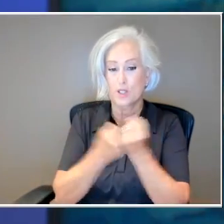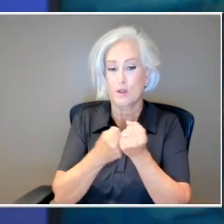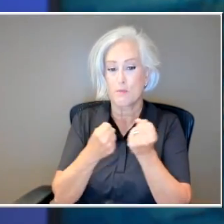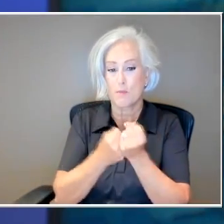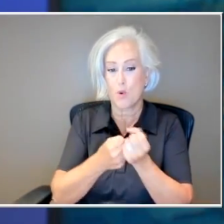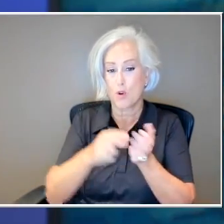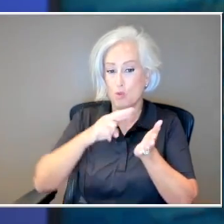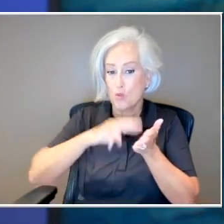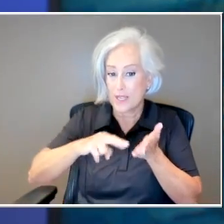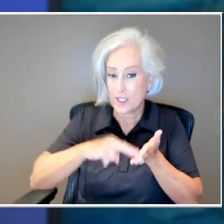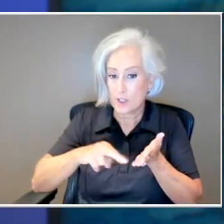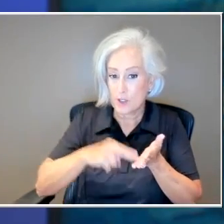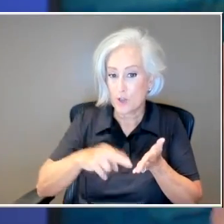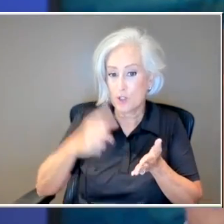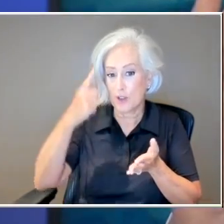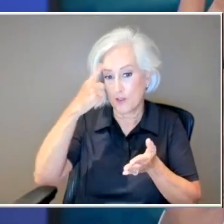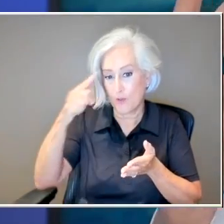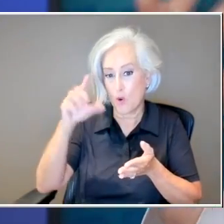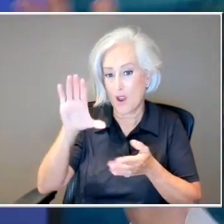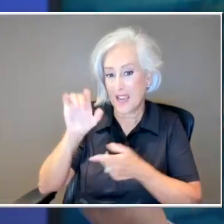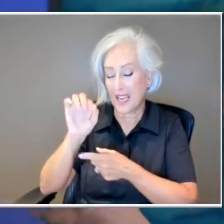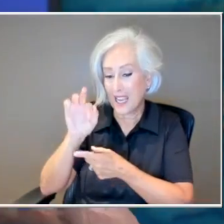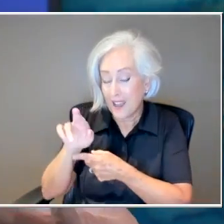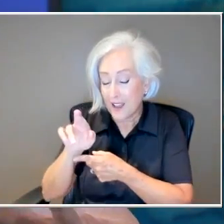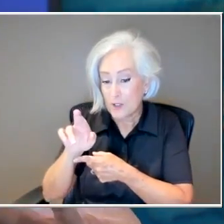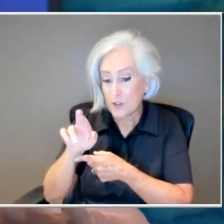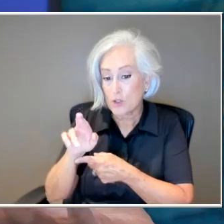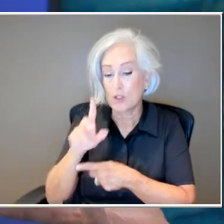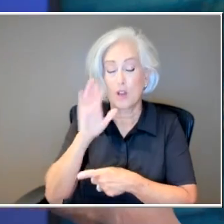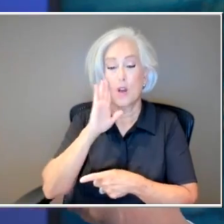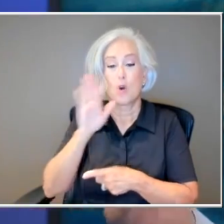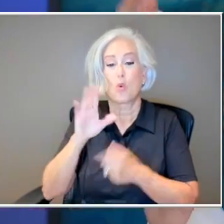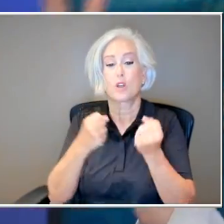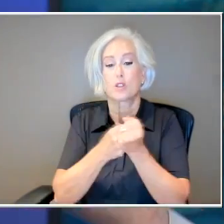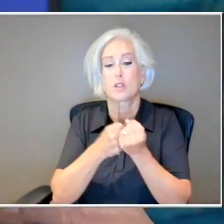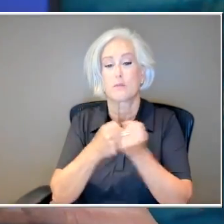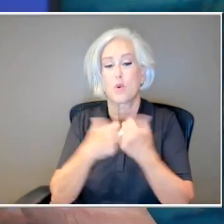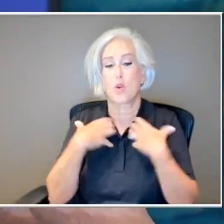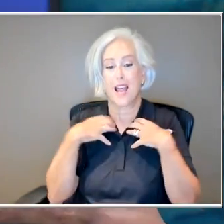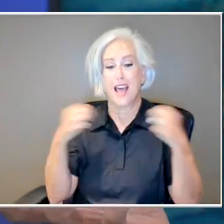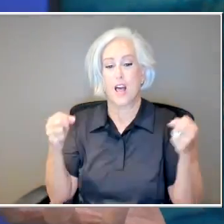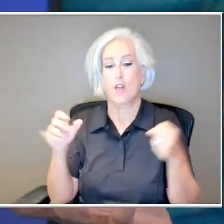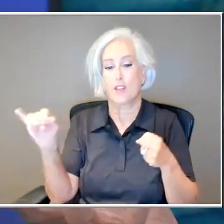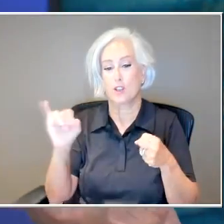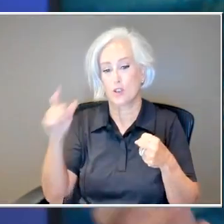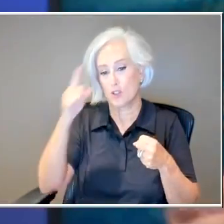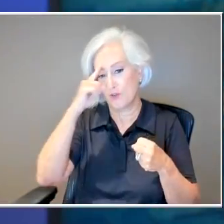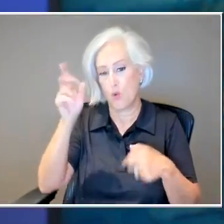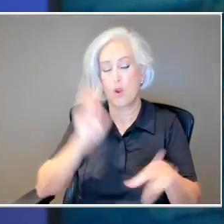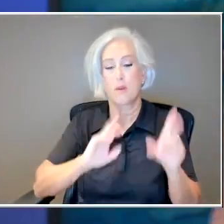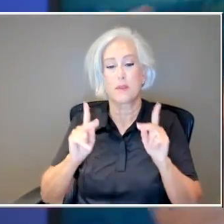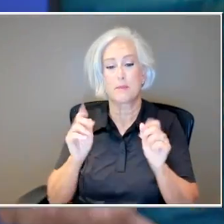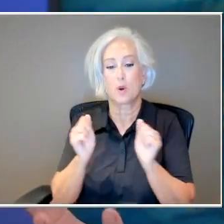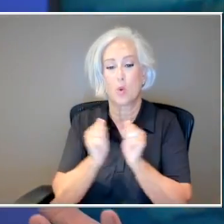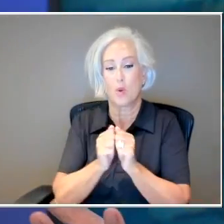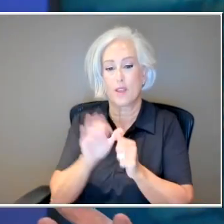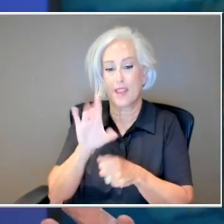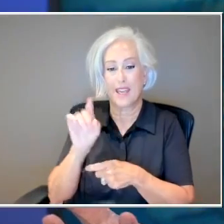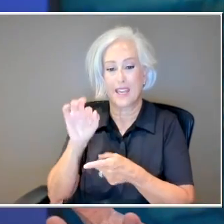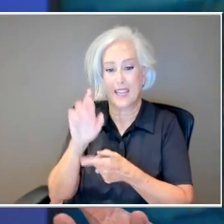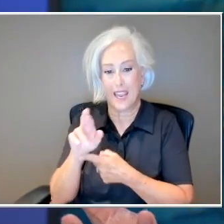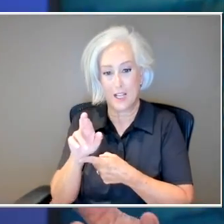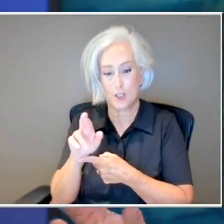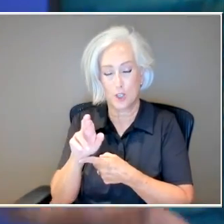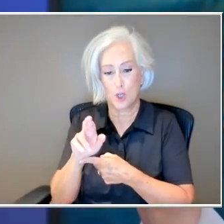into cancer? Are they supporting health coverage for folks who have cancer? For example,